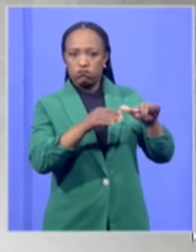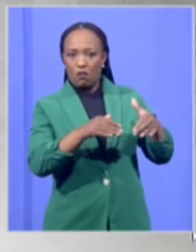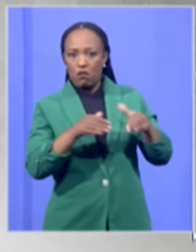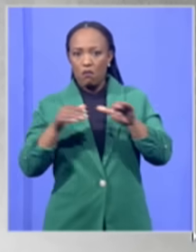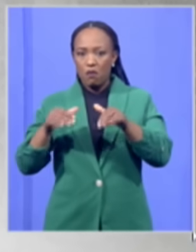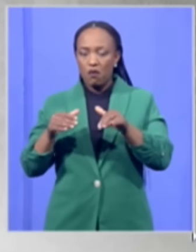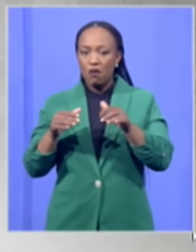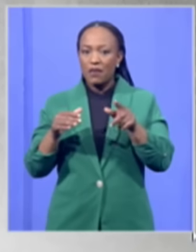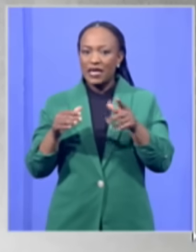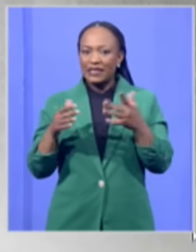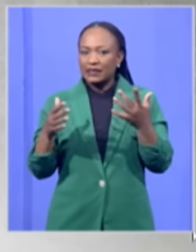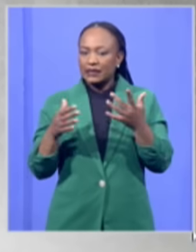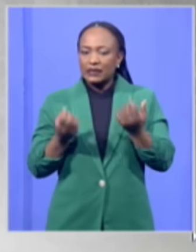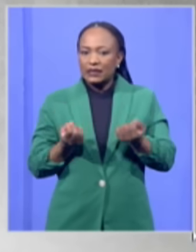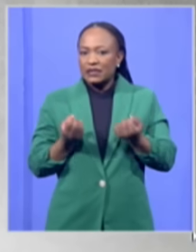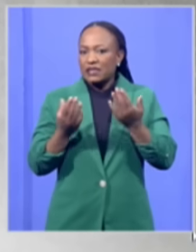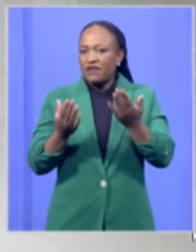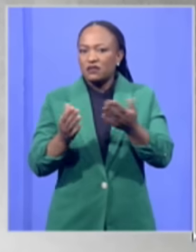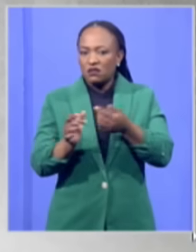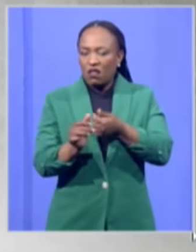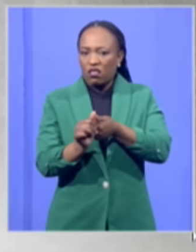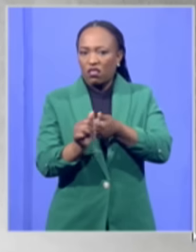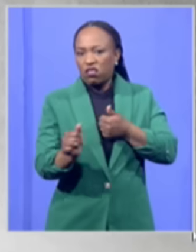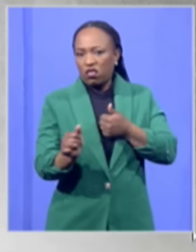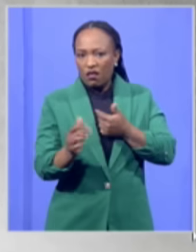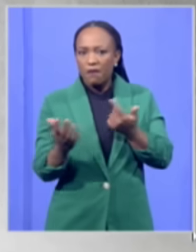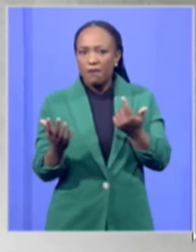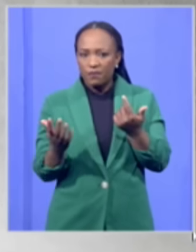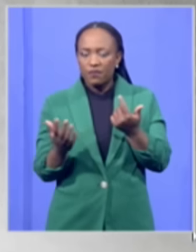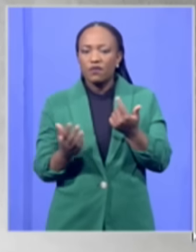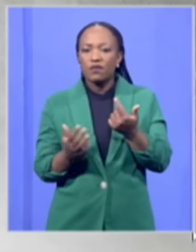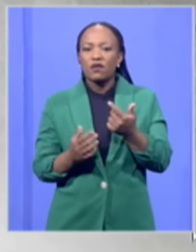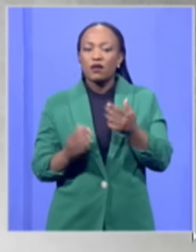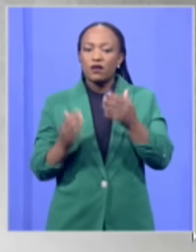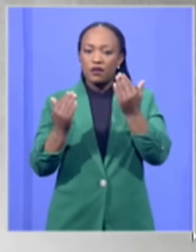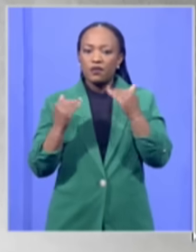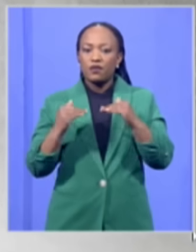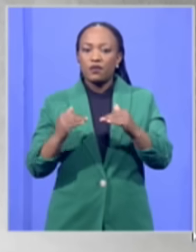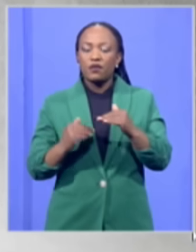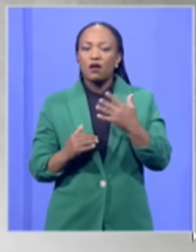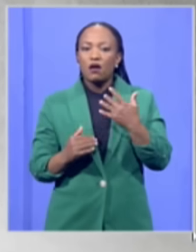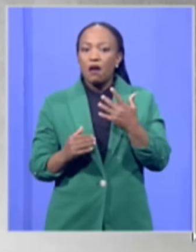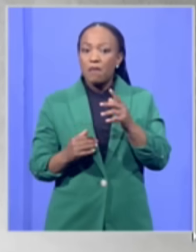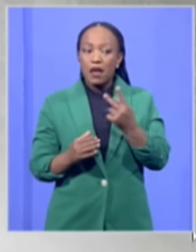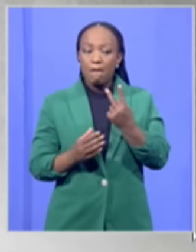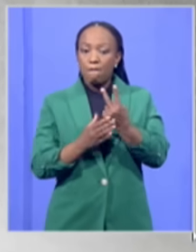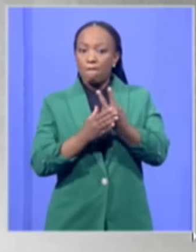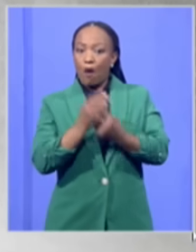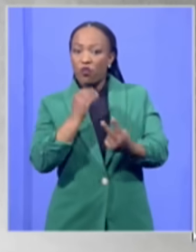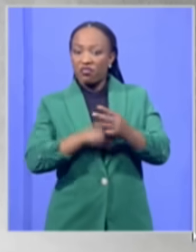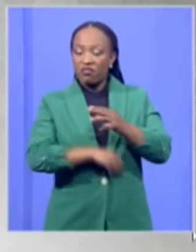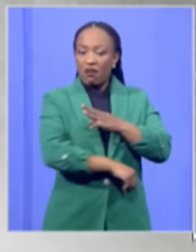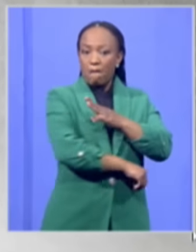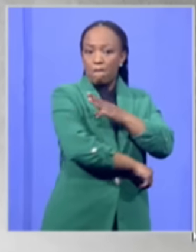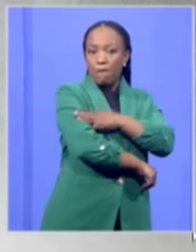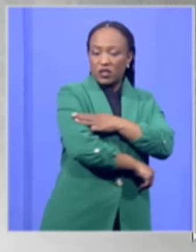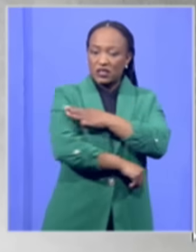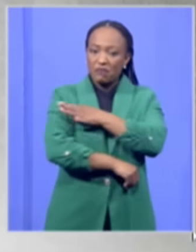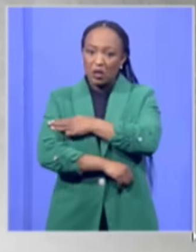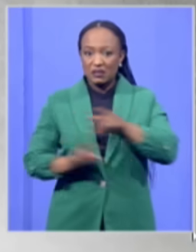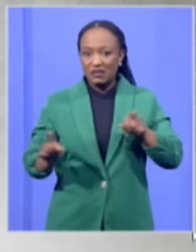ditirelo di šale le morago. Sebiša Mamba yena gore polelo ya Sepedi re ga go pope dišakeng mmušo wa botee bja bosetšhaba e no